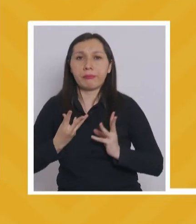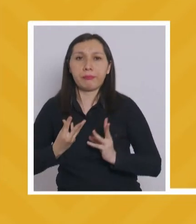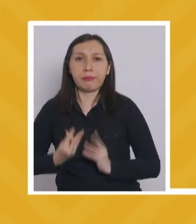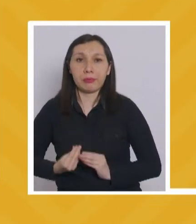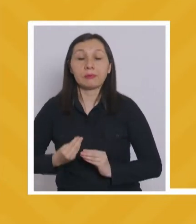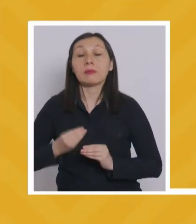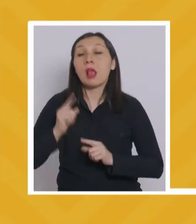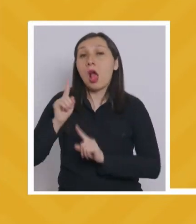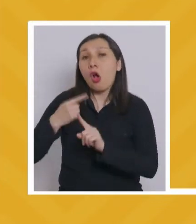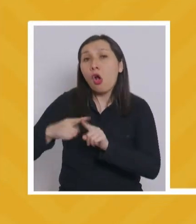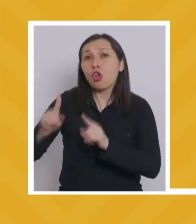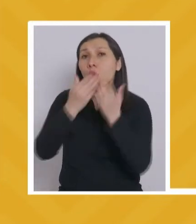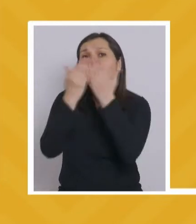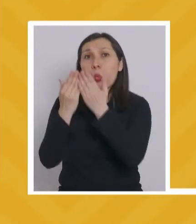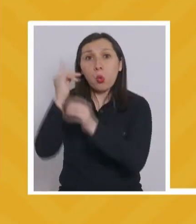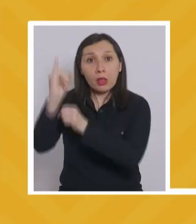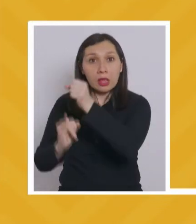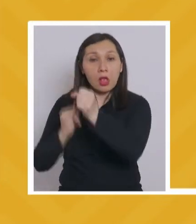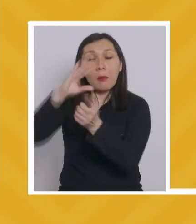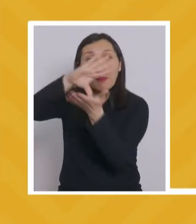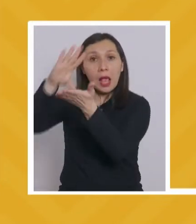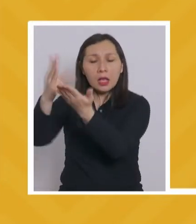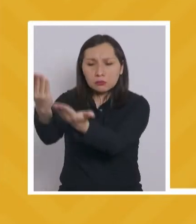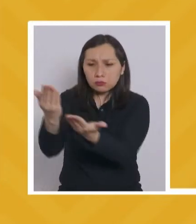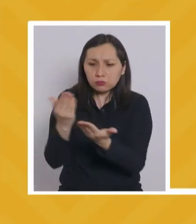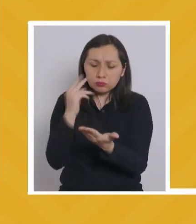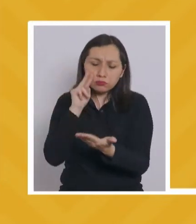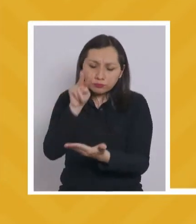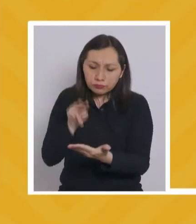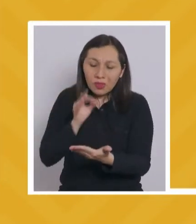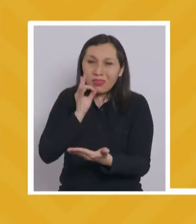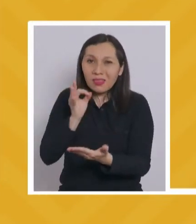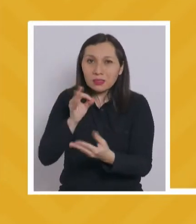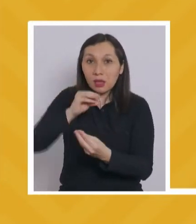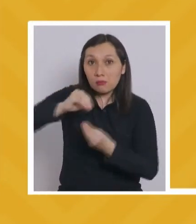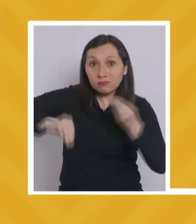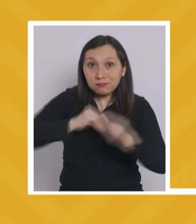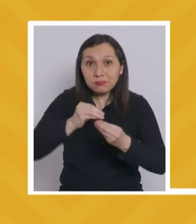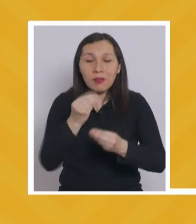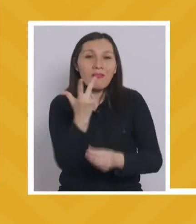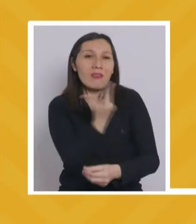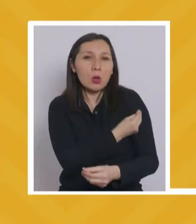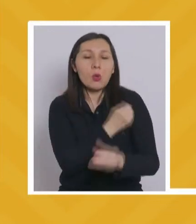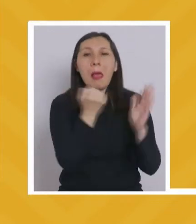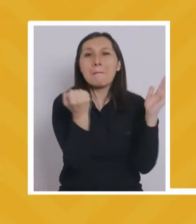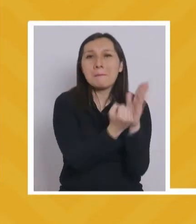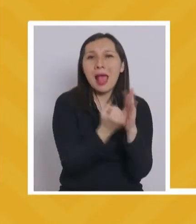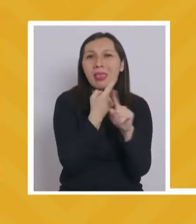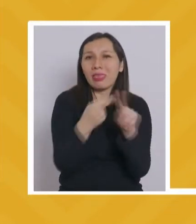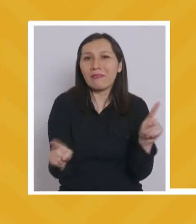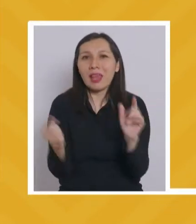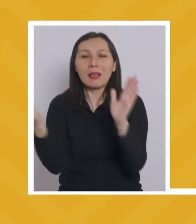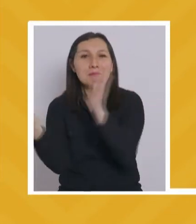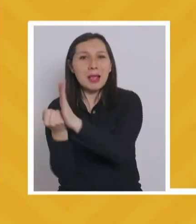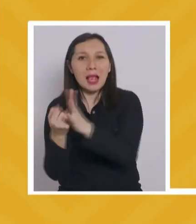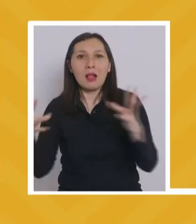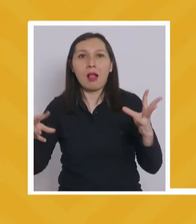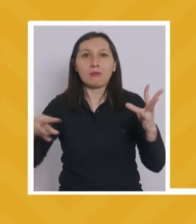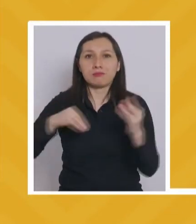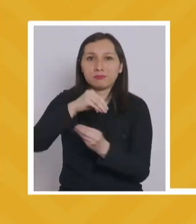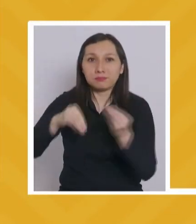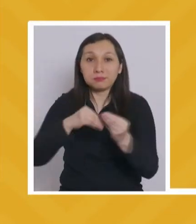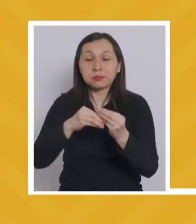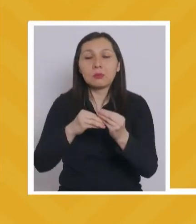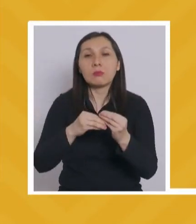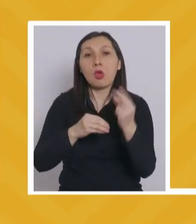the immunity that decreased in time. And we saw international trials that showed that the